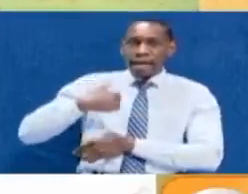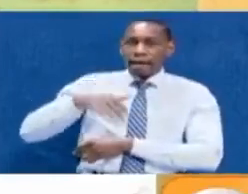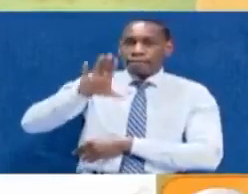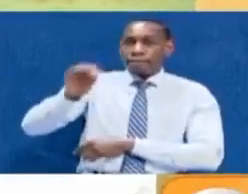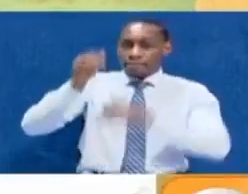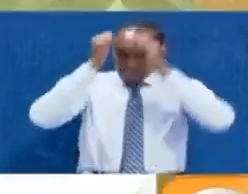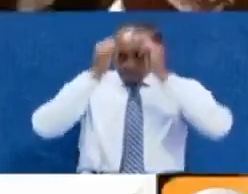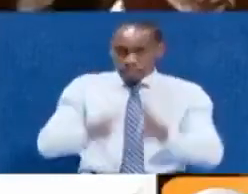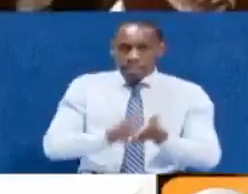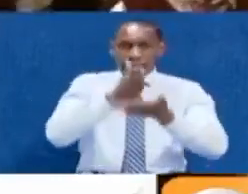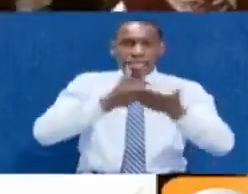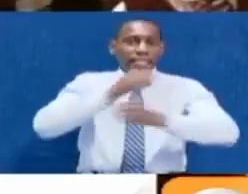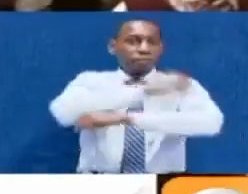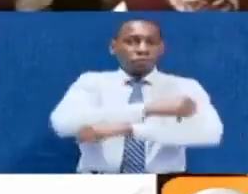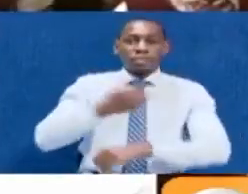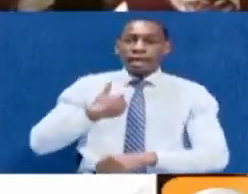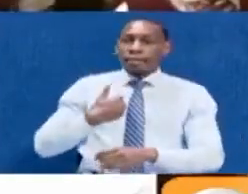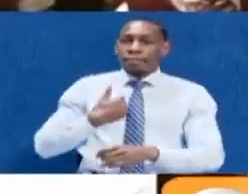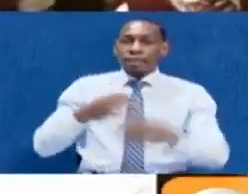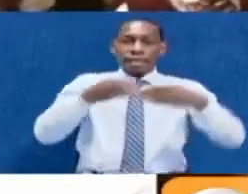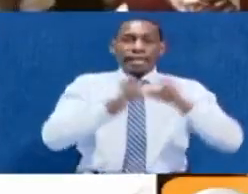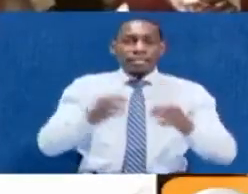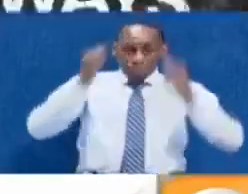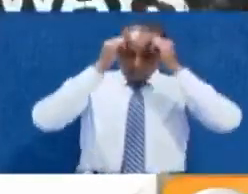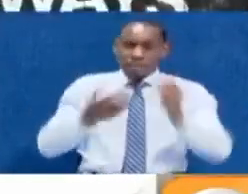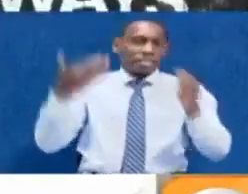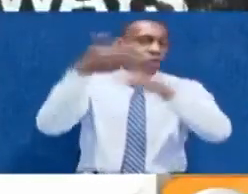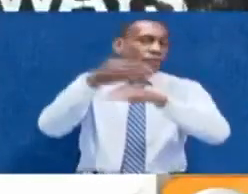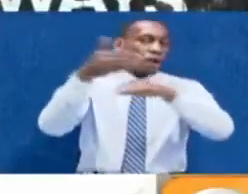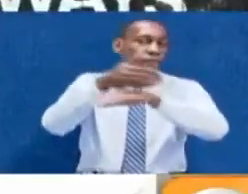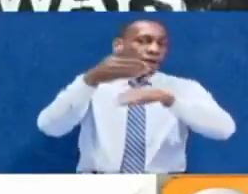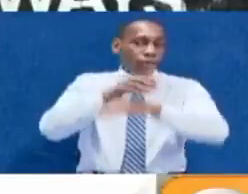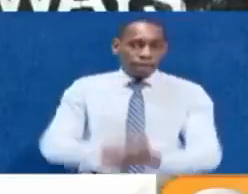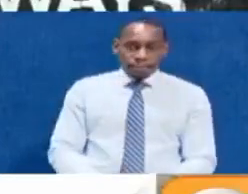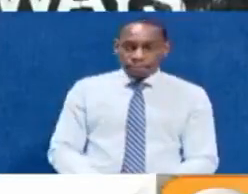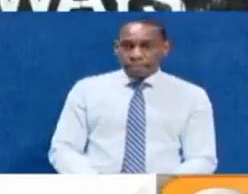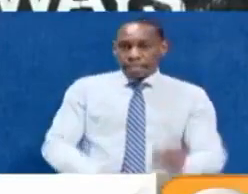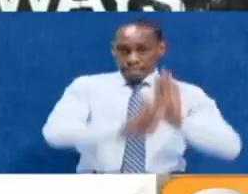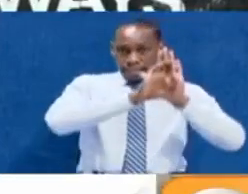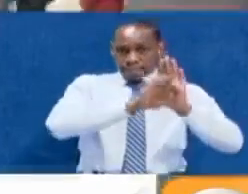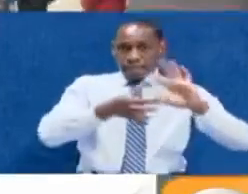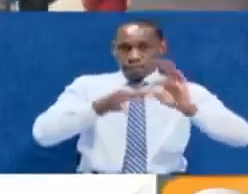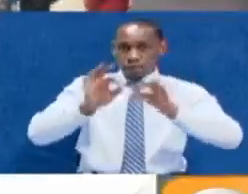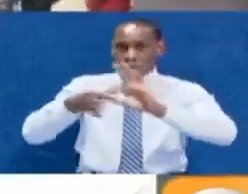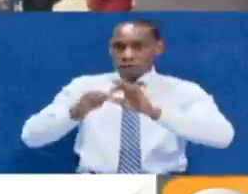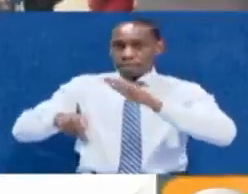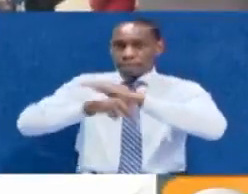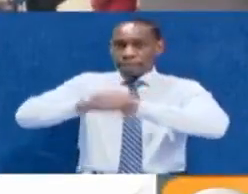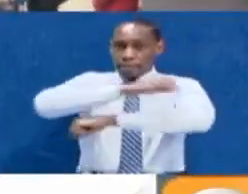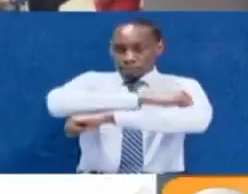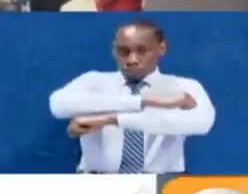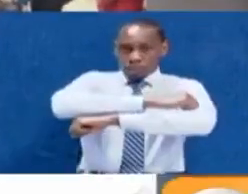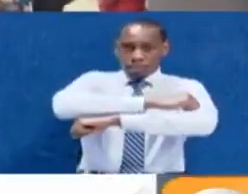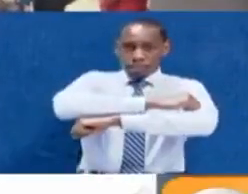learners, some schools experience overloaded classrooms. At Olympic Primary School in Kibra, for